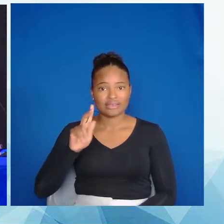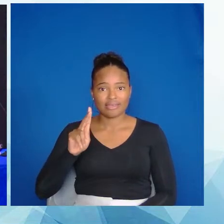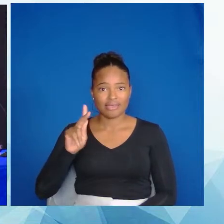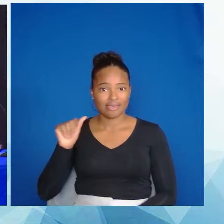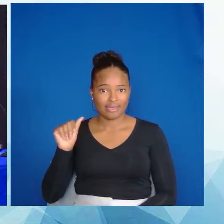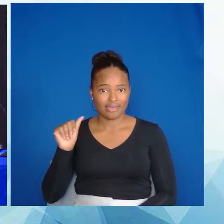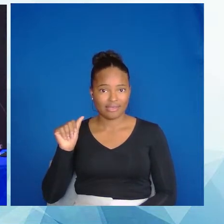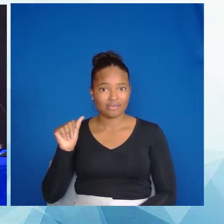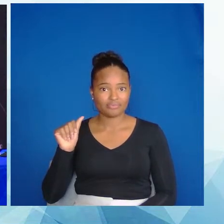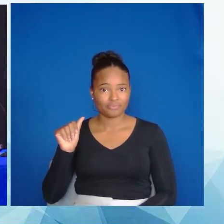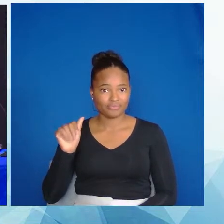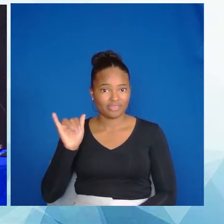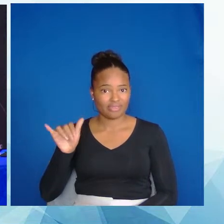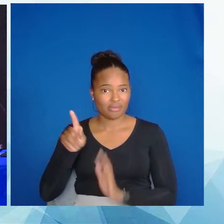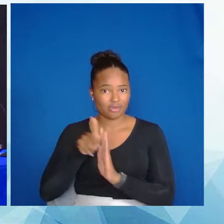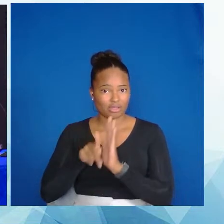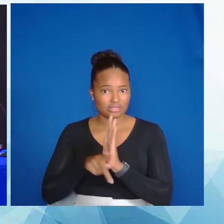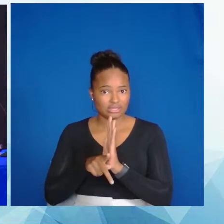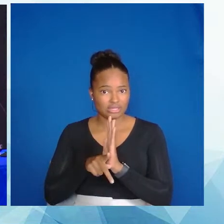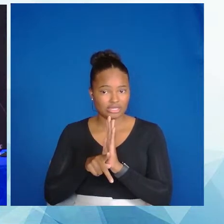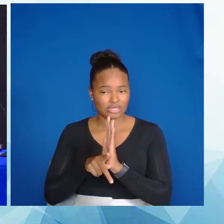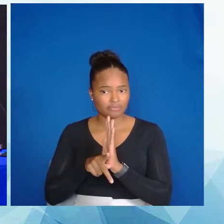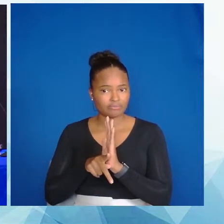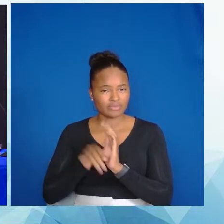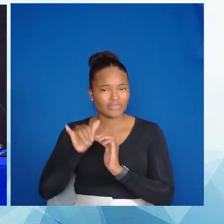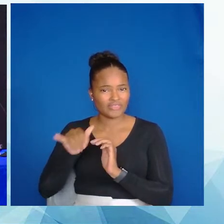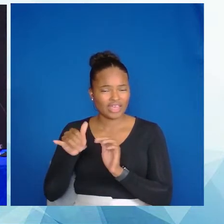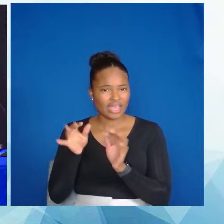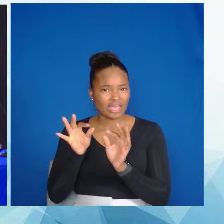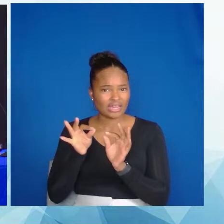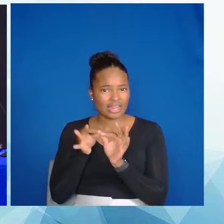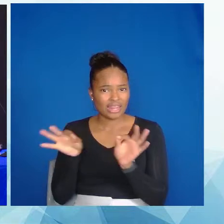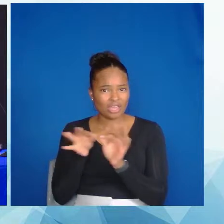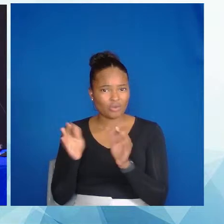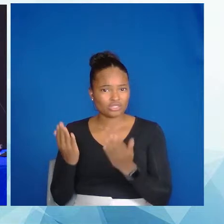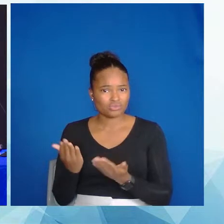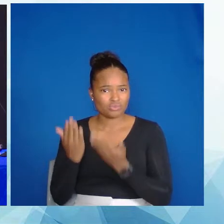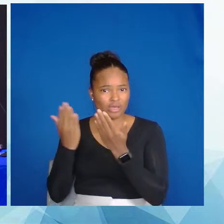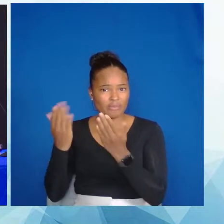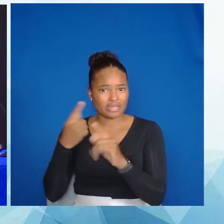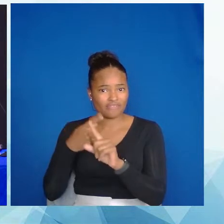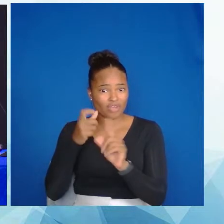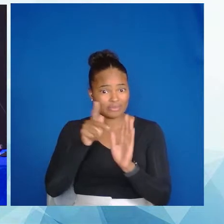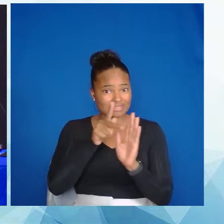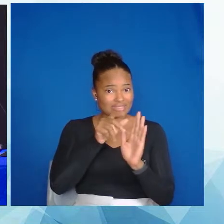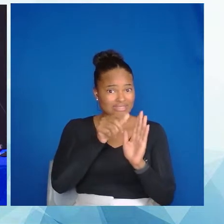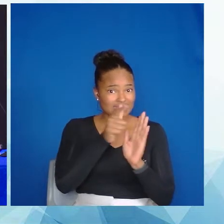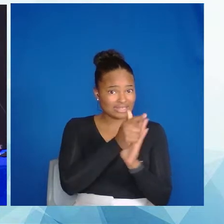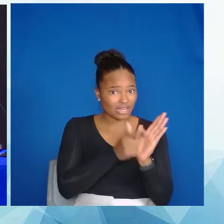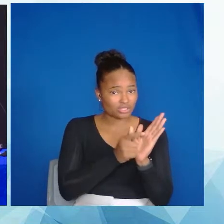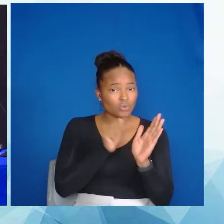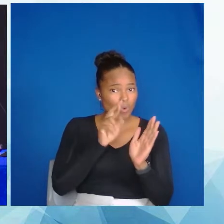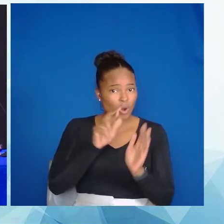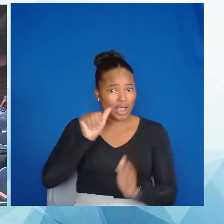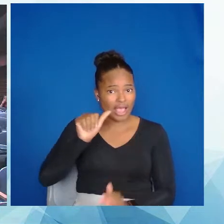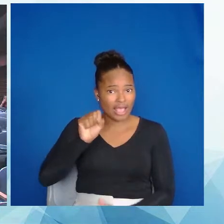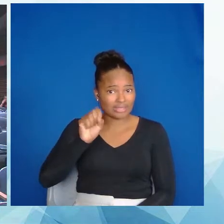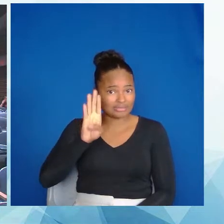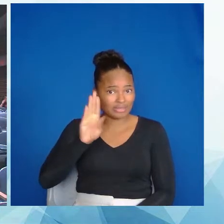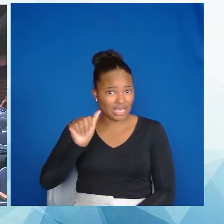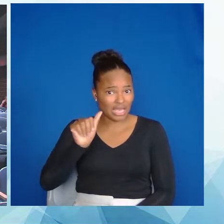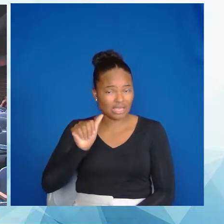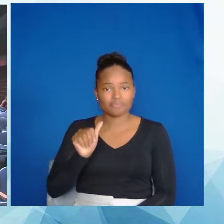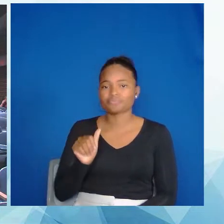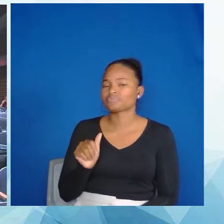GCKA, is that recommended language from either statute or from ASBA? This